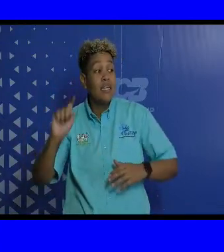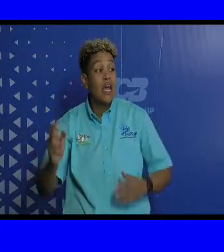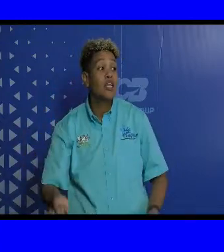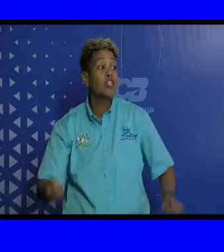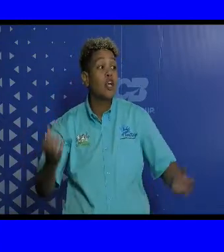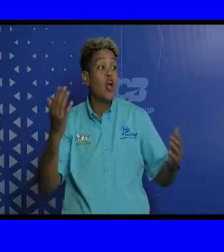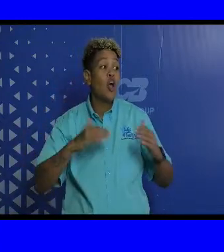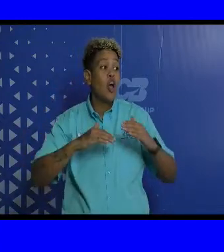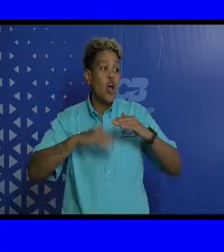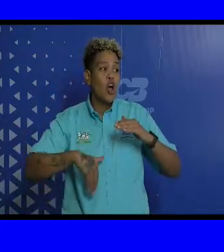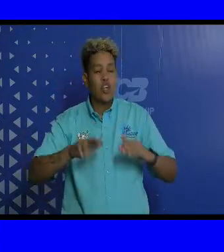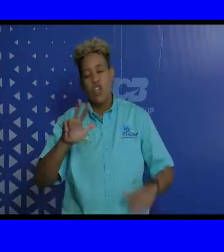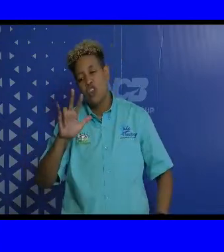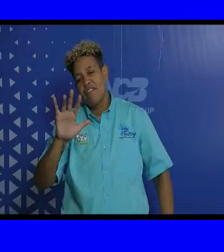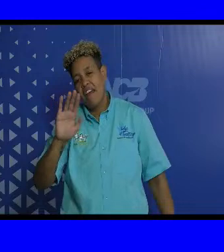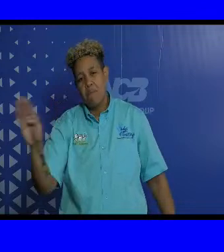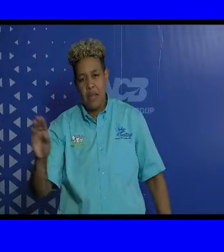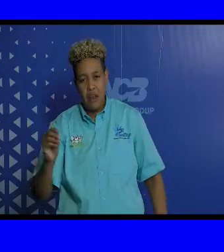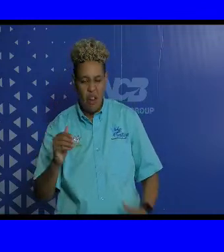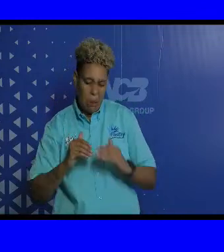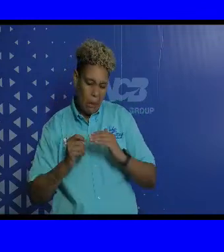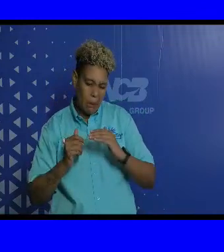of just under $35 billion.